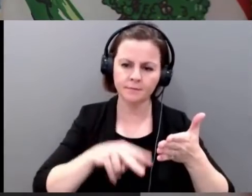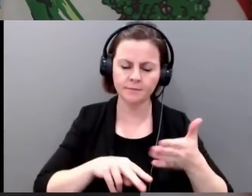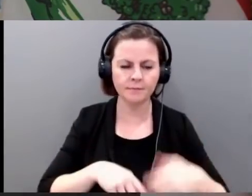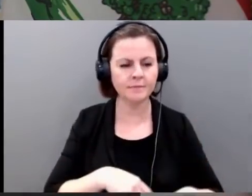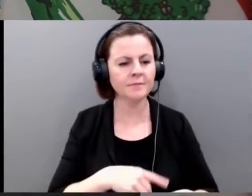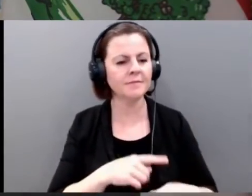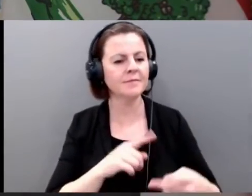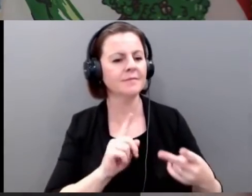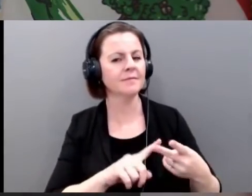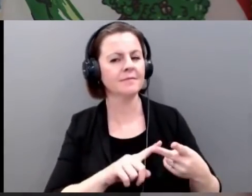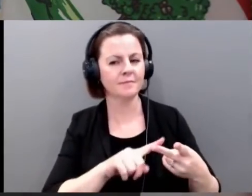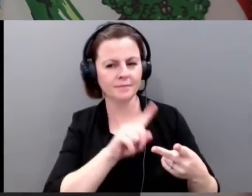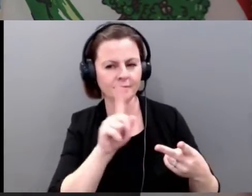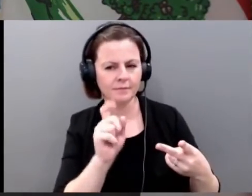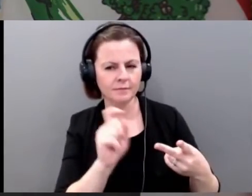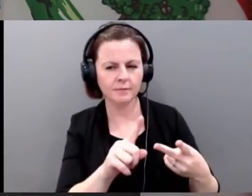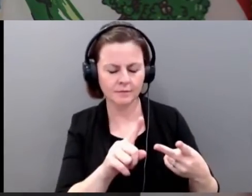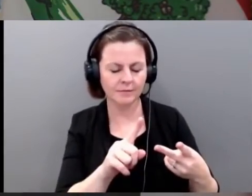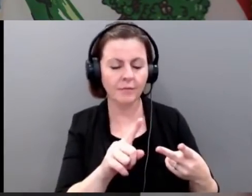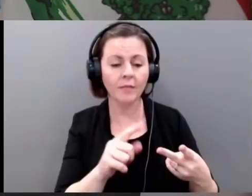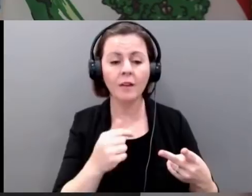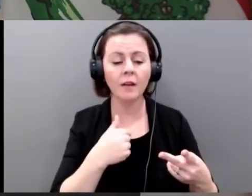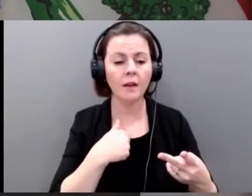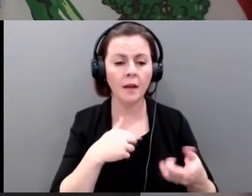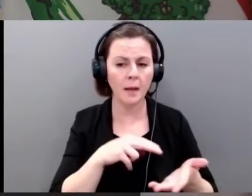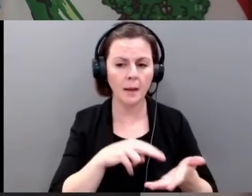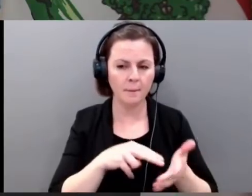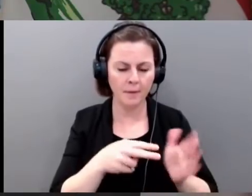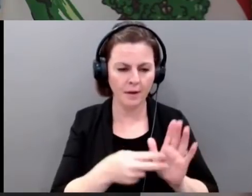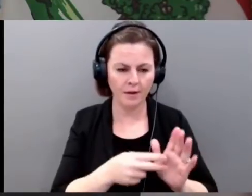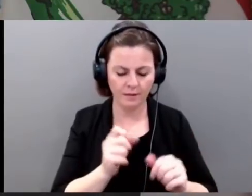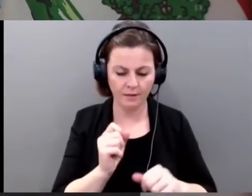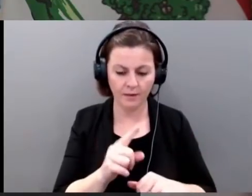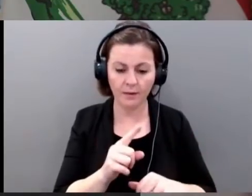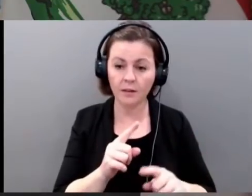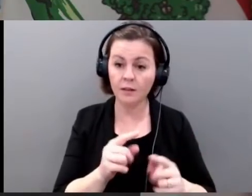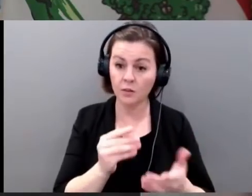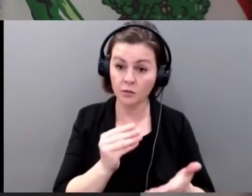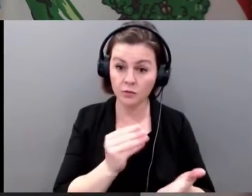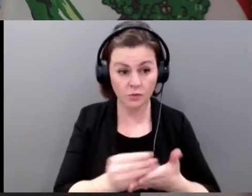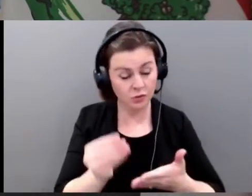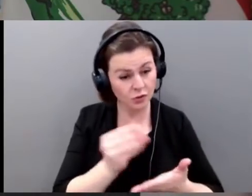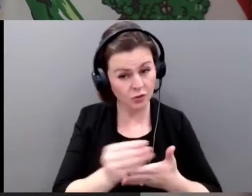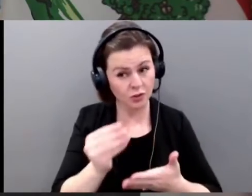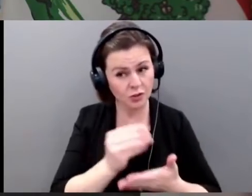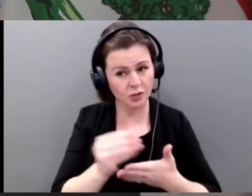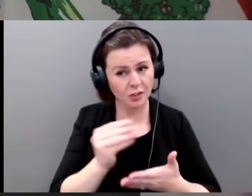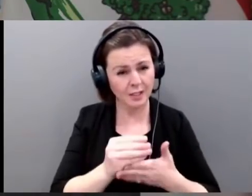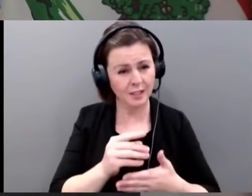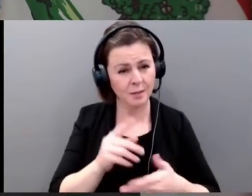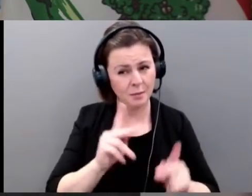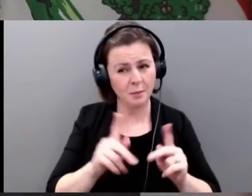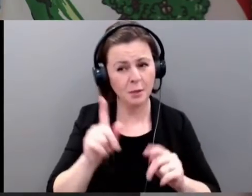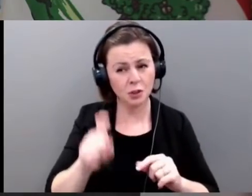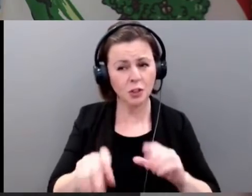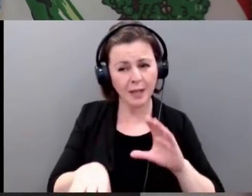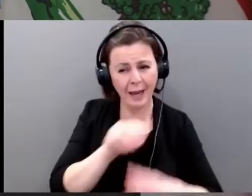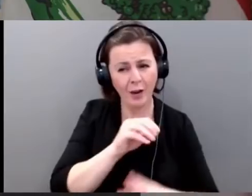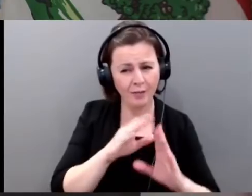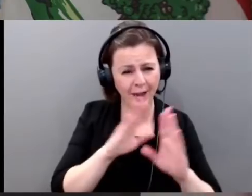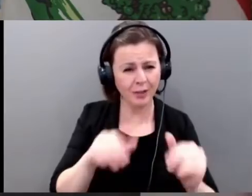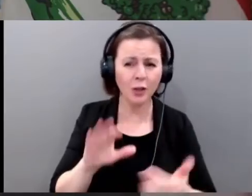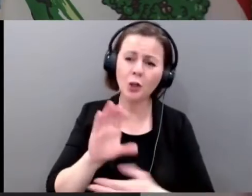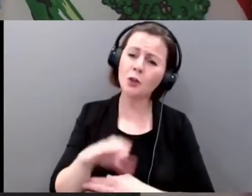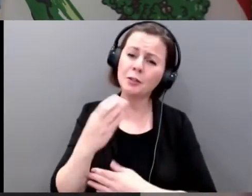guess what I meant too is shopping a reason to leave your house? I guess Christmas shopping, would that be